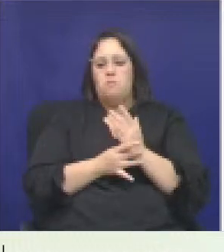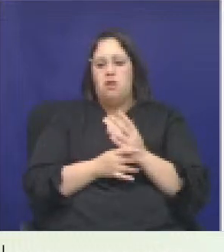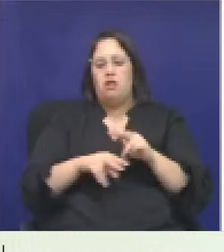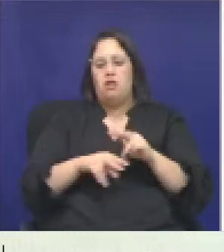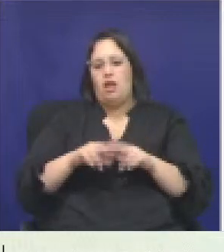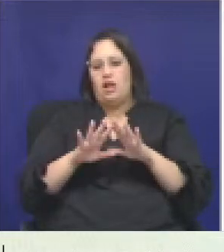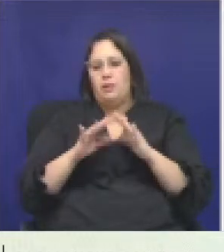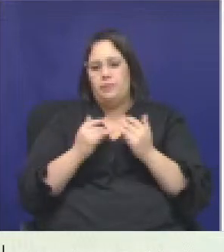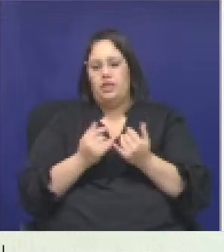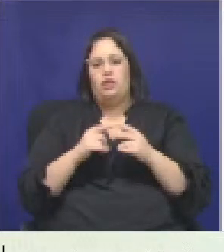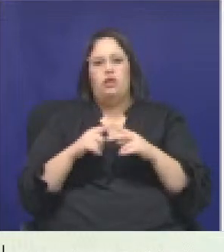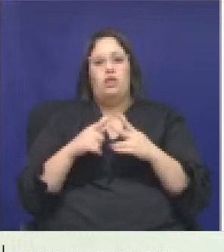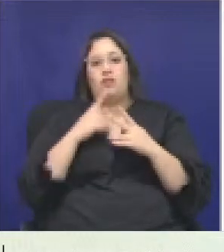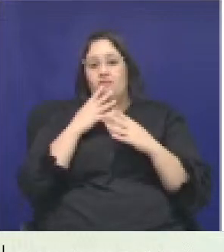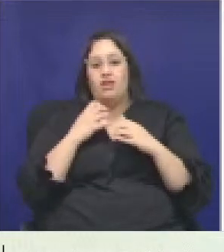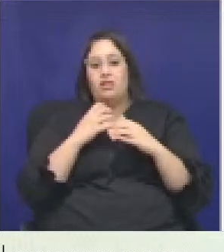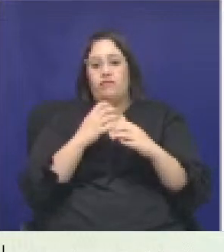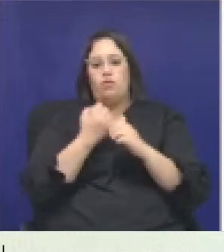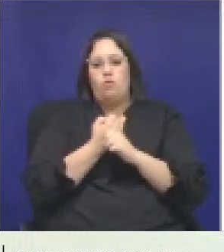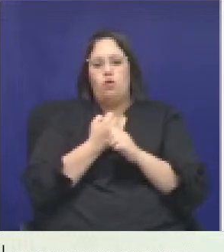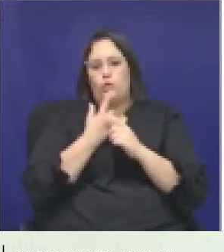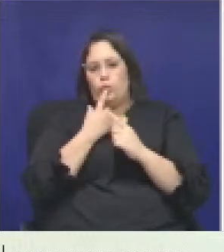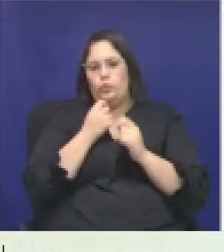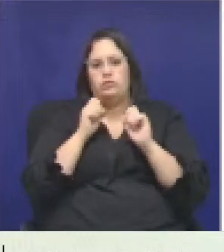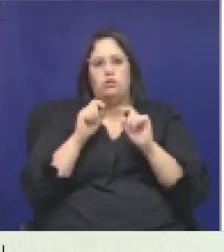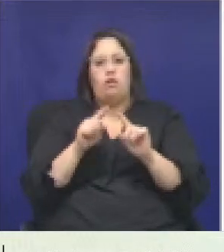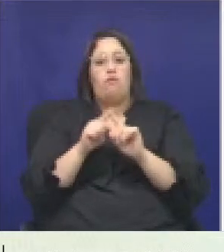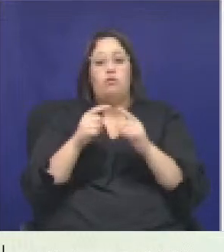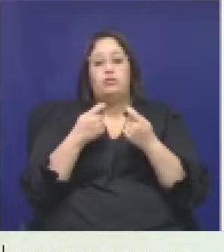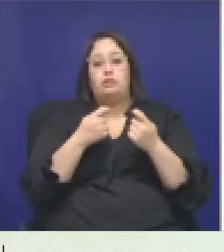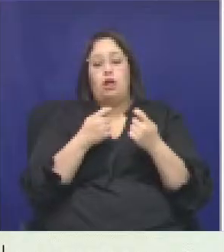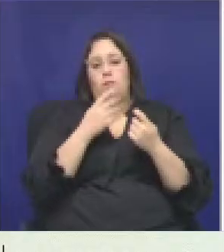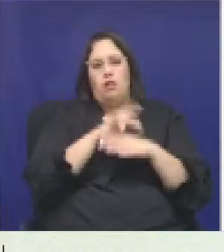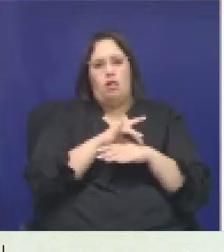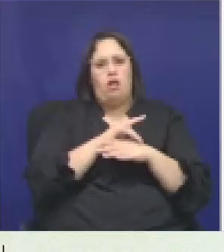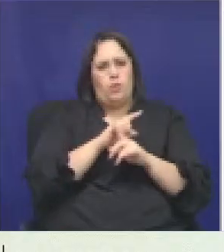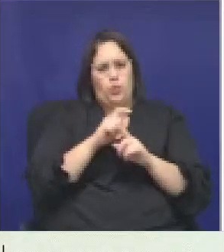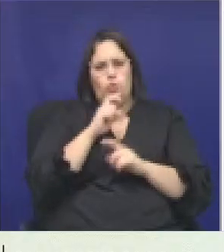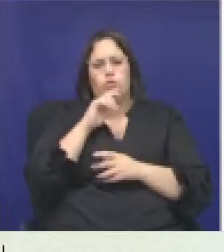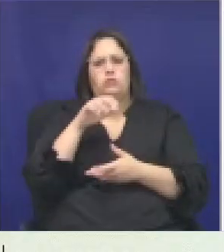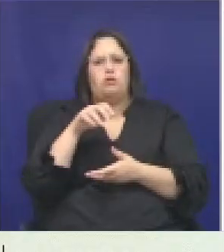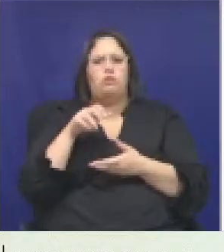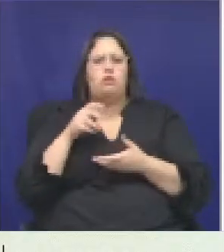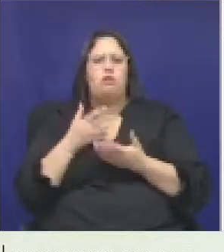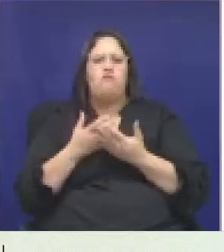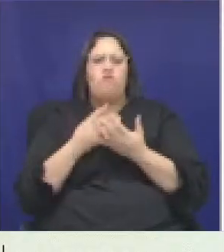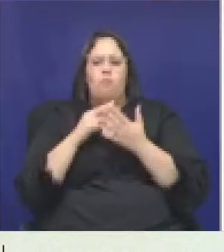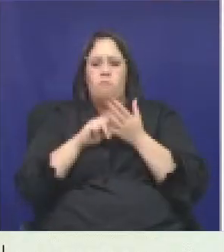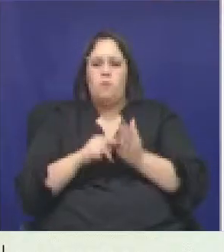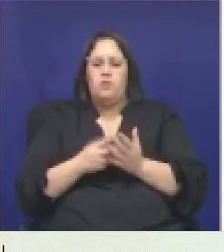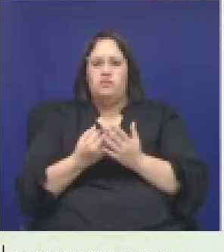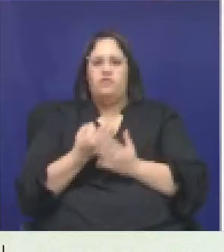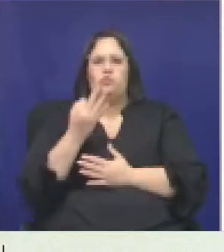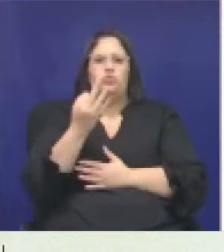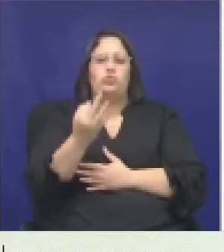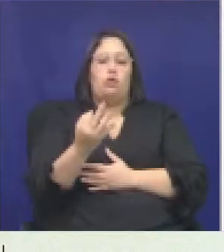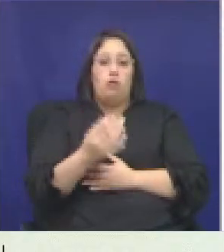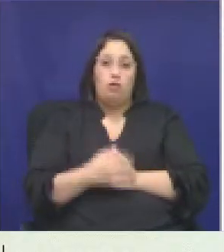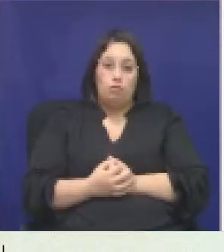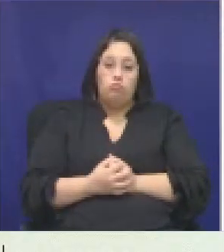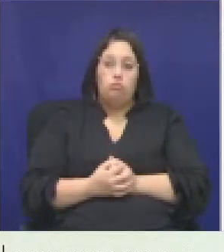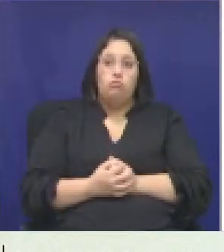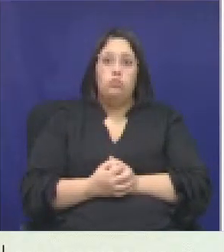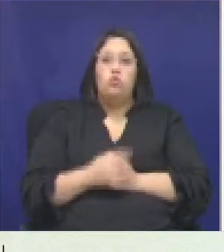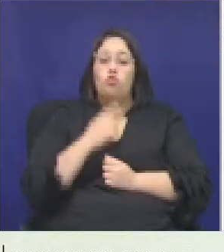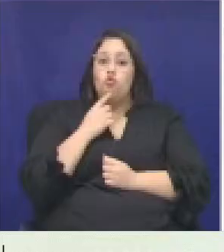country effectively does its own business, not by selling medical aid, but by using data for the purpose of the future.